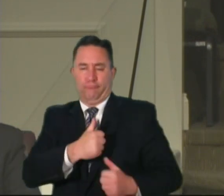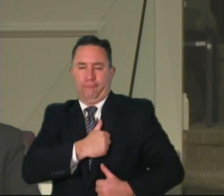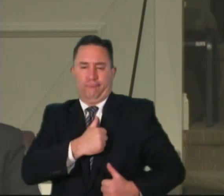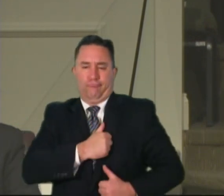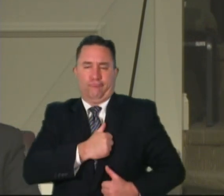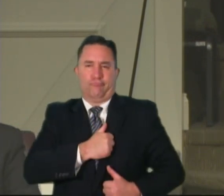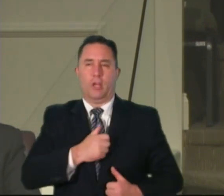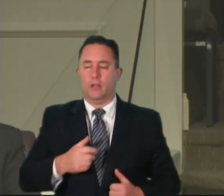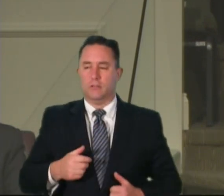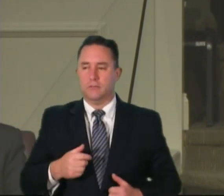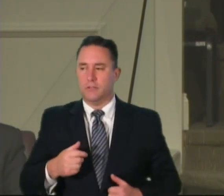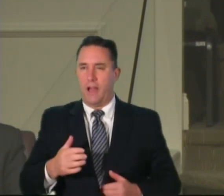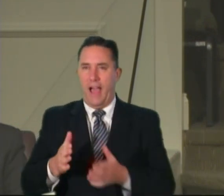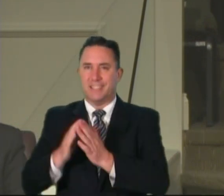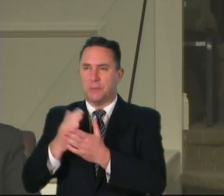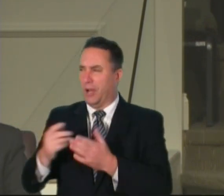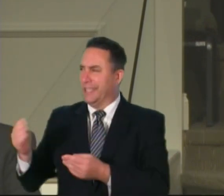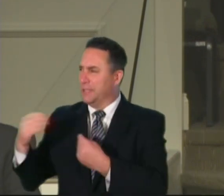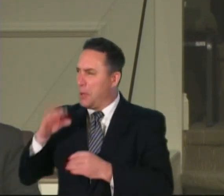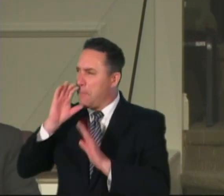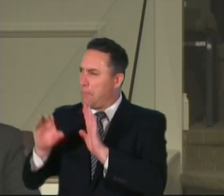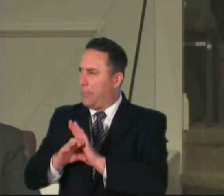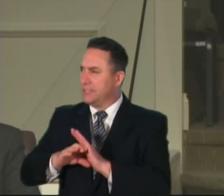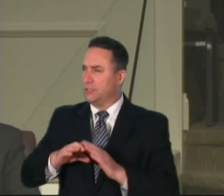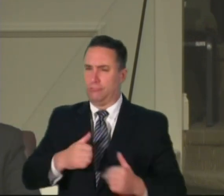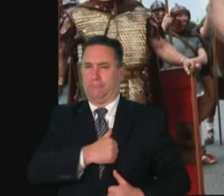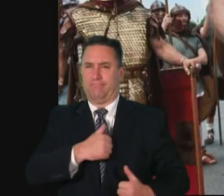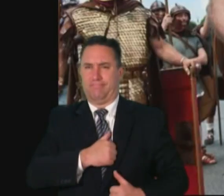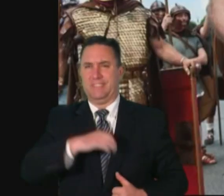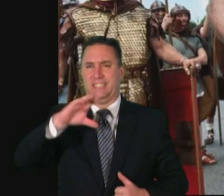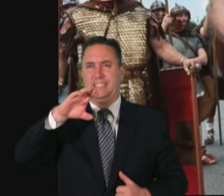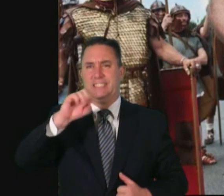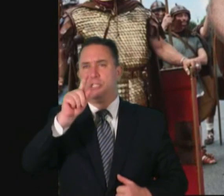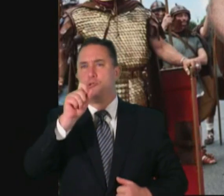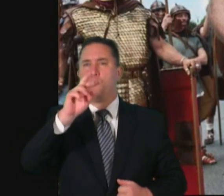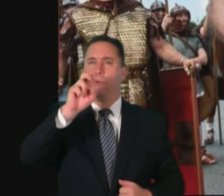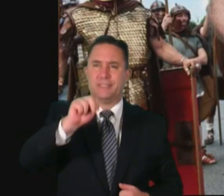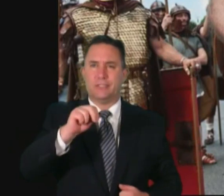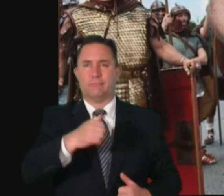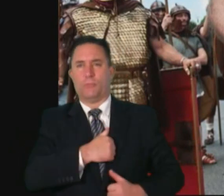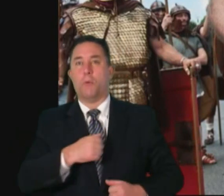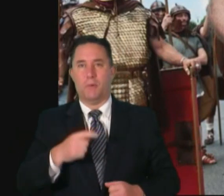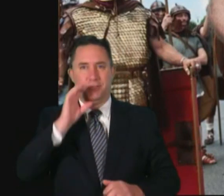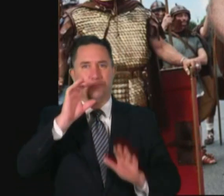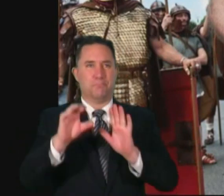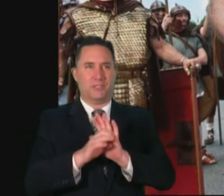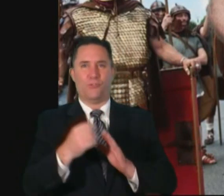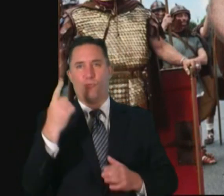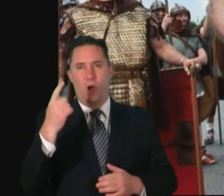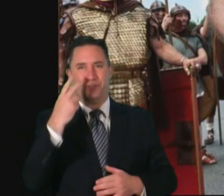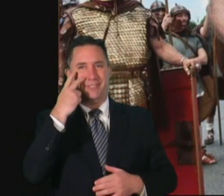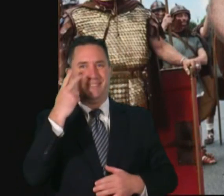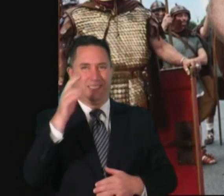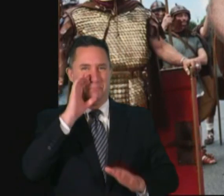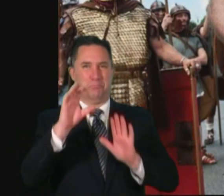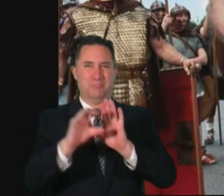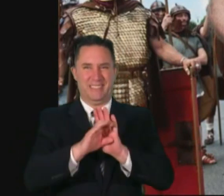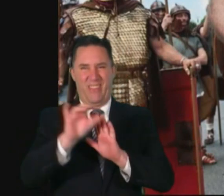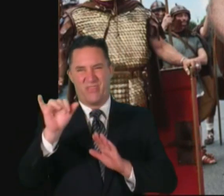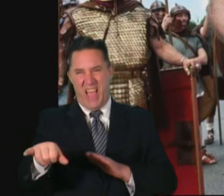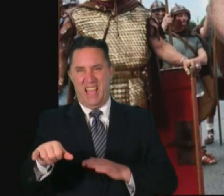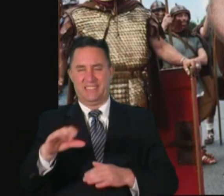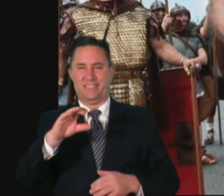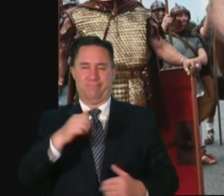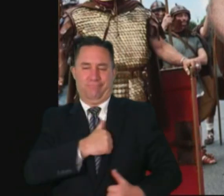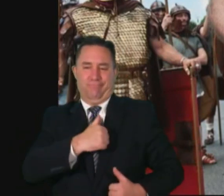asked someone to find me a picture of a centurion guard. They're ugly guys right here, but here's one right here. You can see it there, a